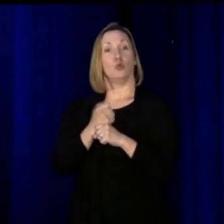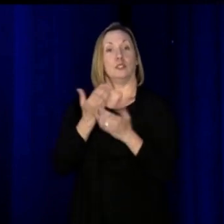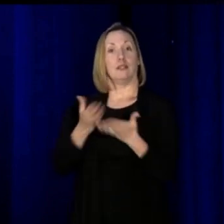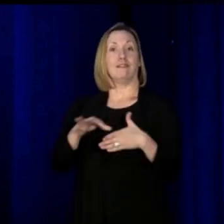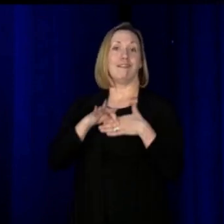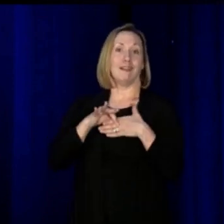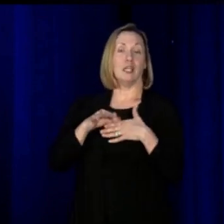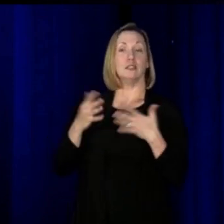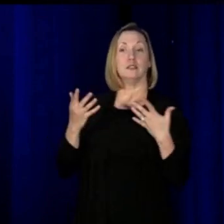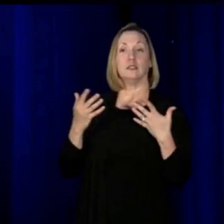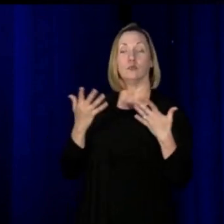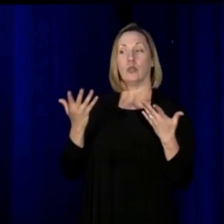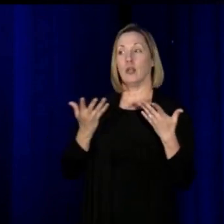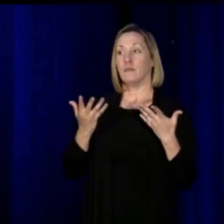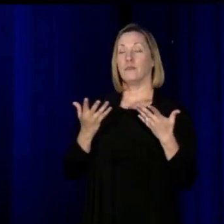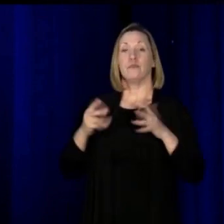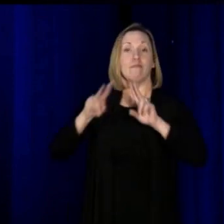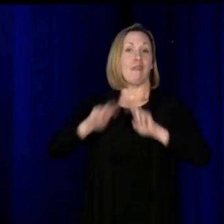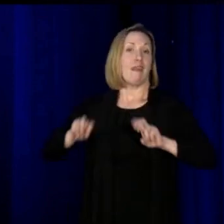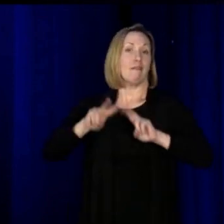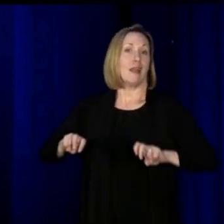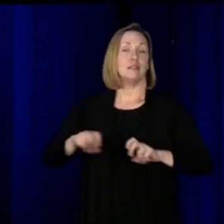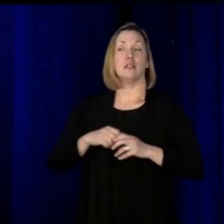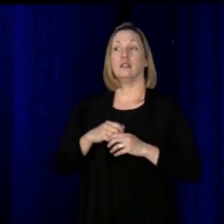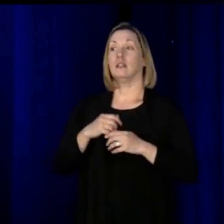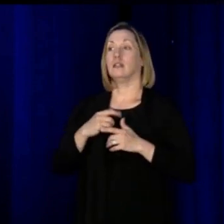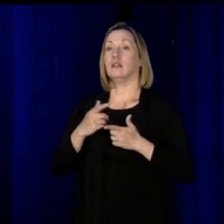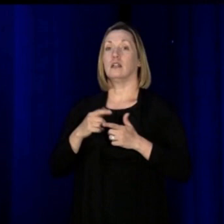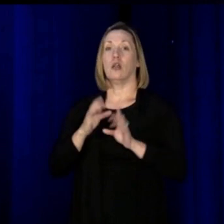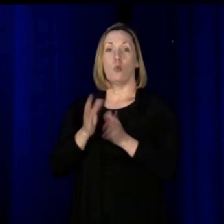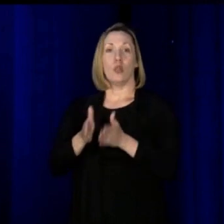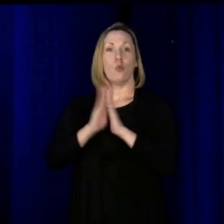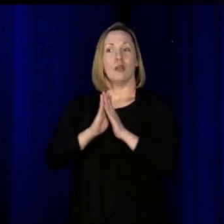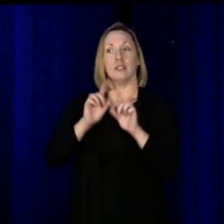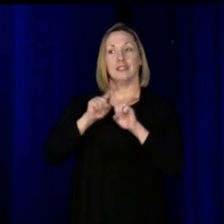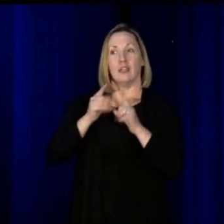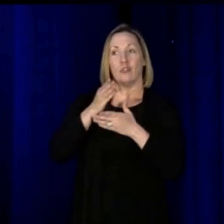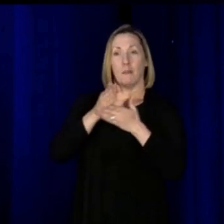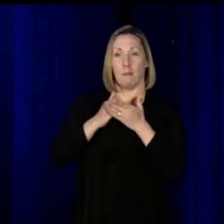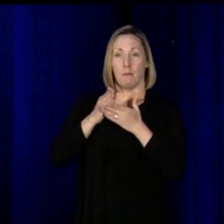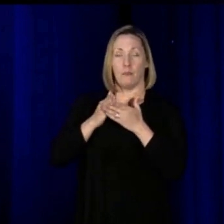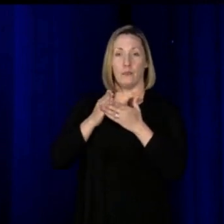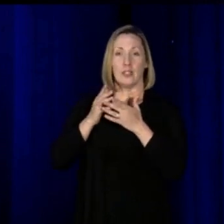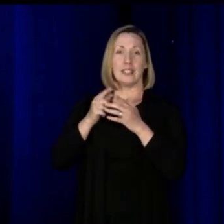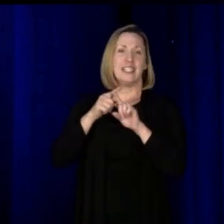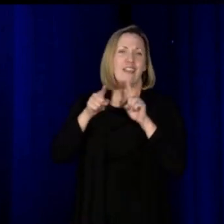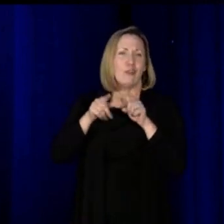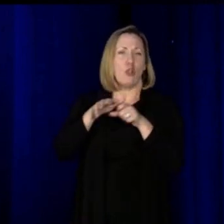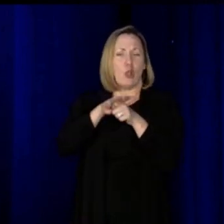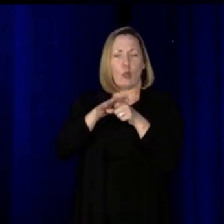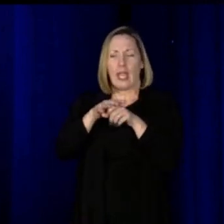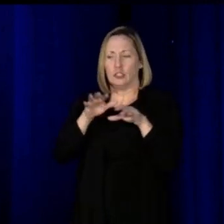are like analyzing or evaluating the request in different parts of the world and in different locations of our network, let's